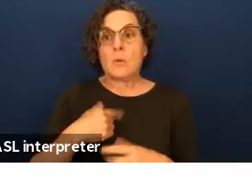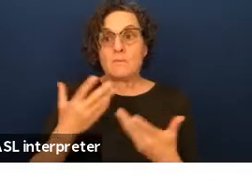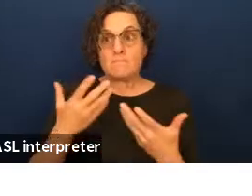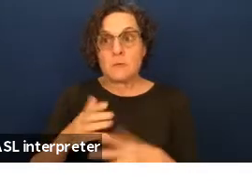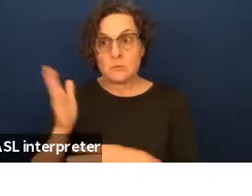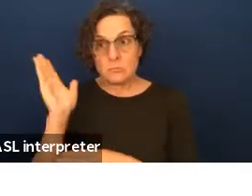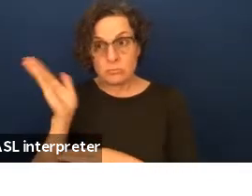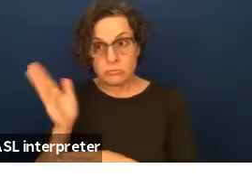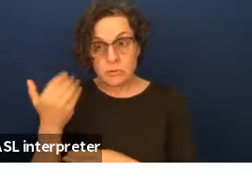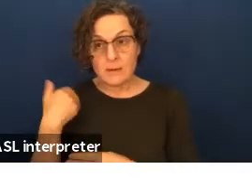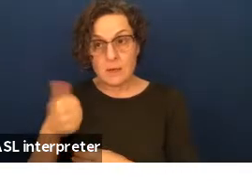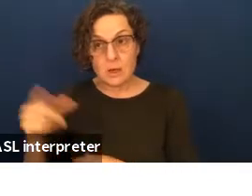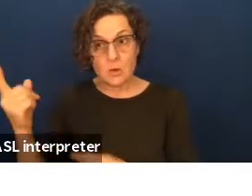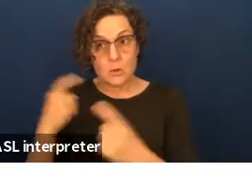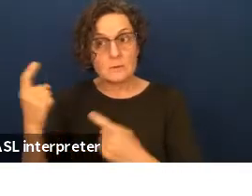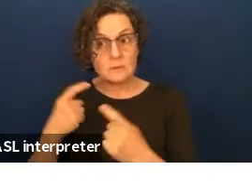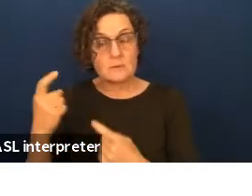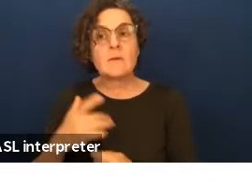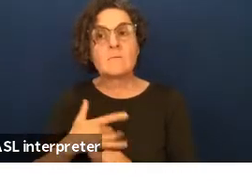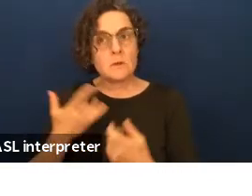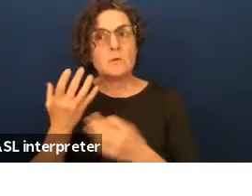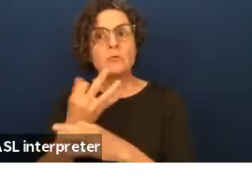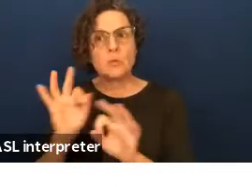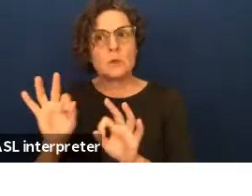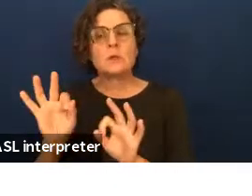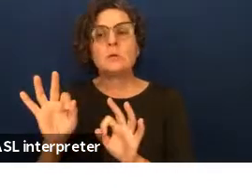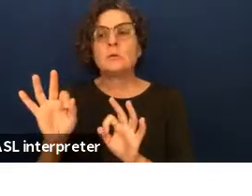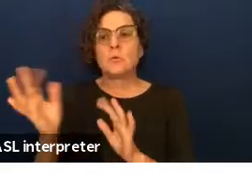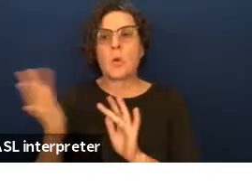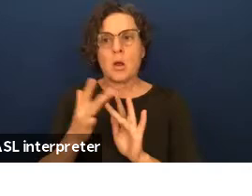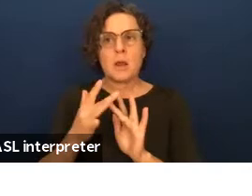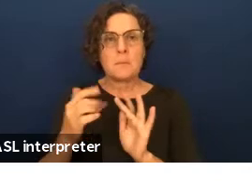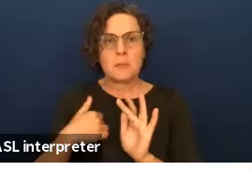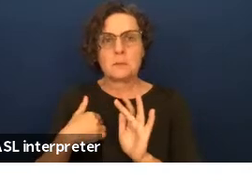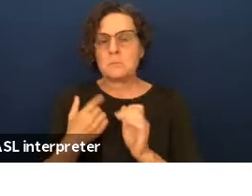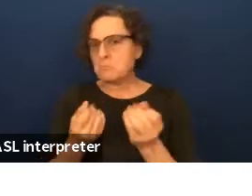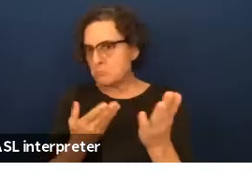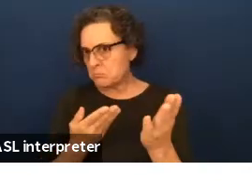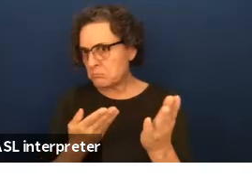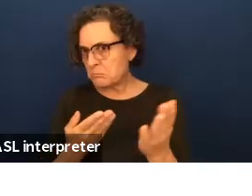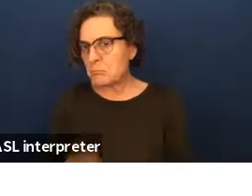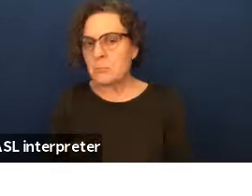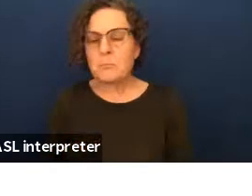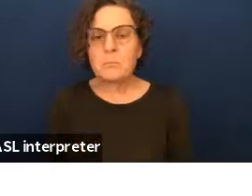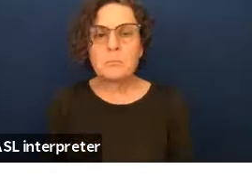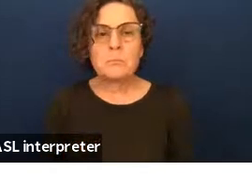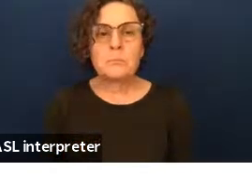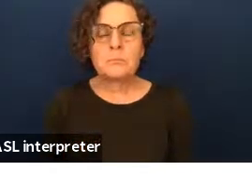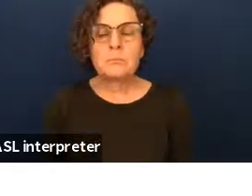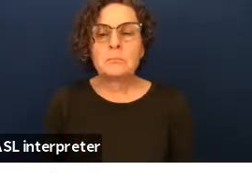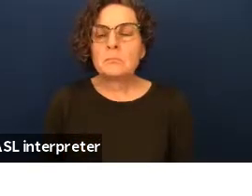webinar, feel free to contact us. And I guess I'm not sure what the